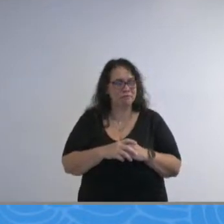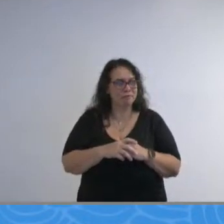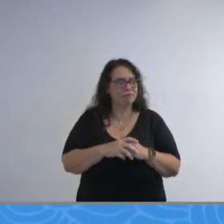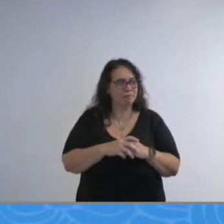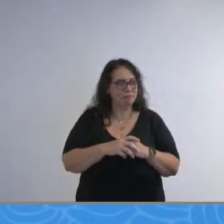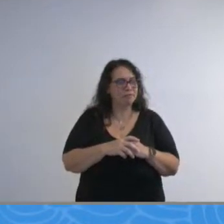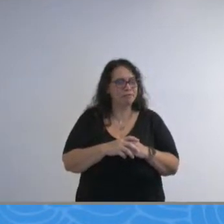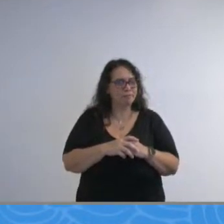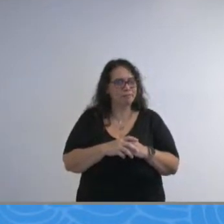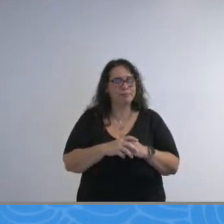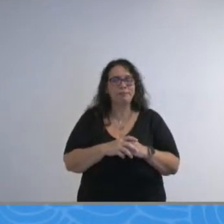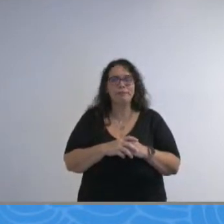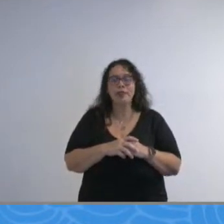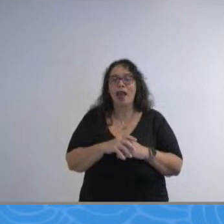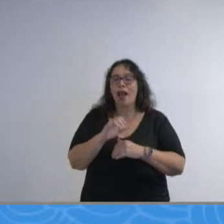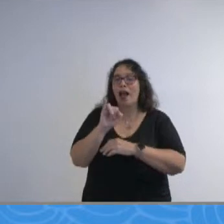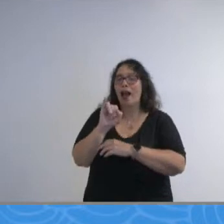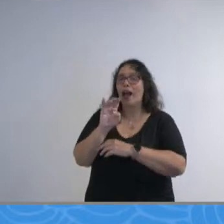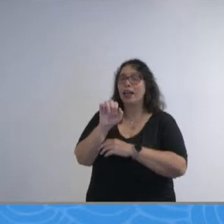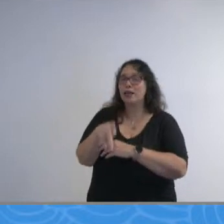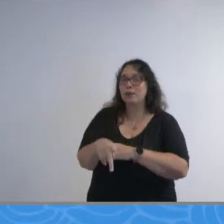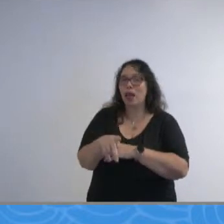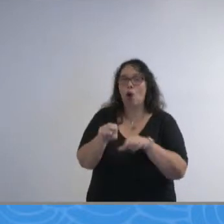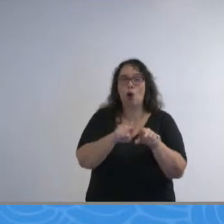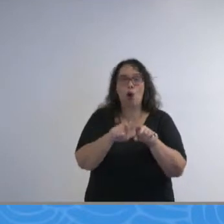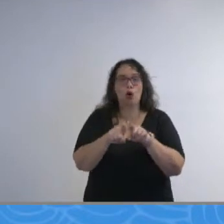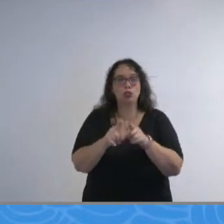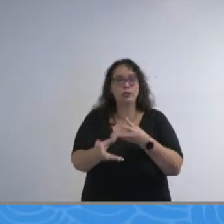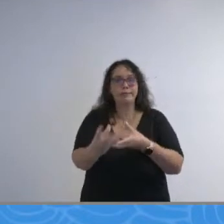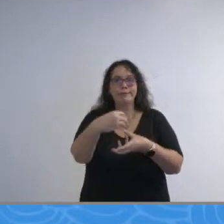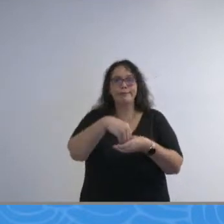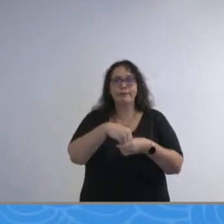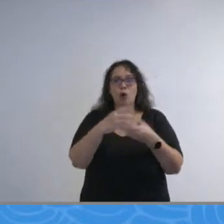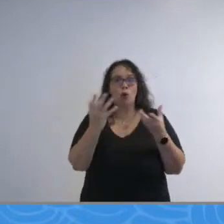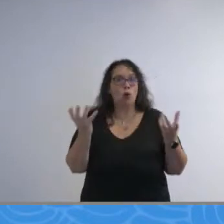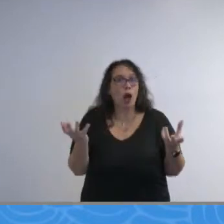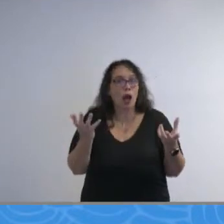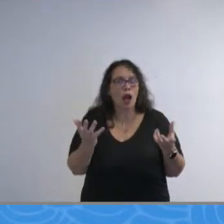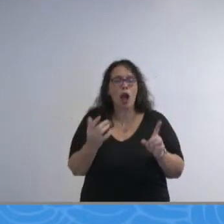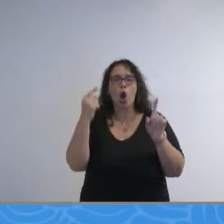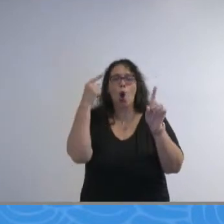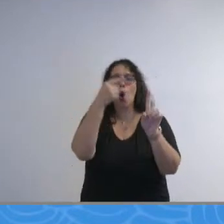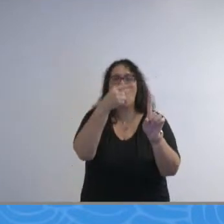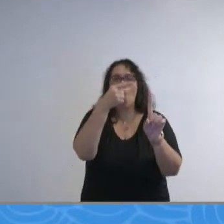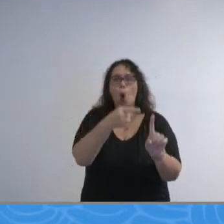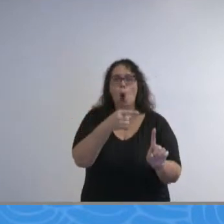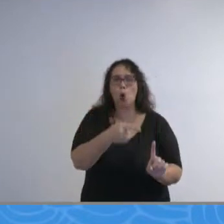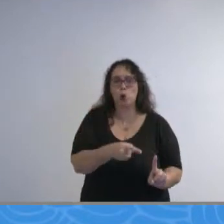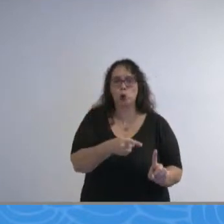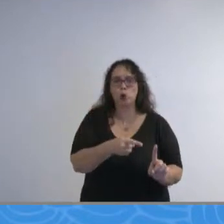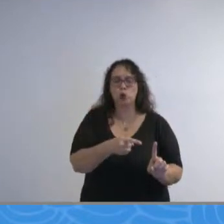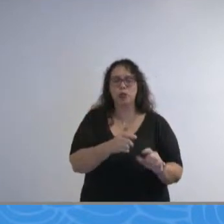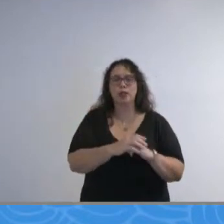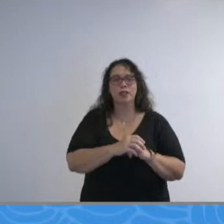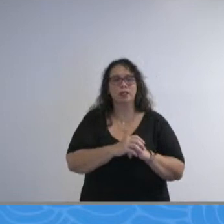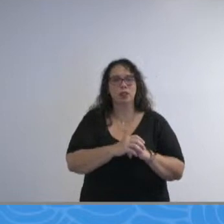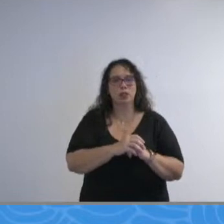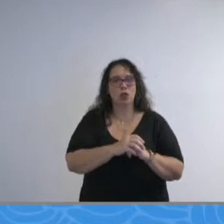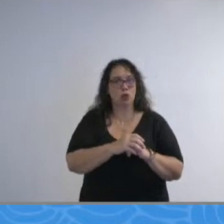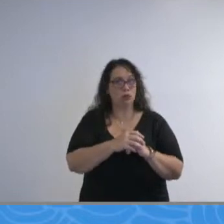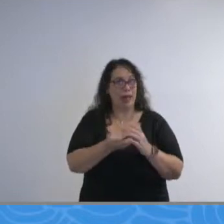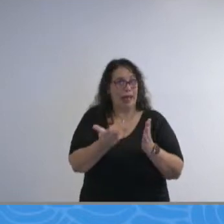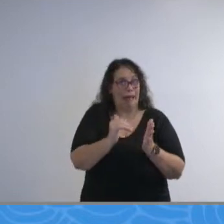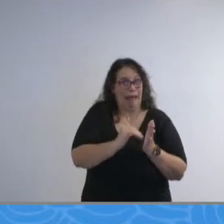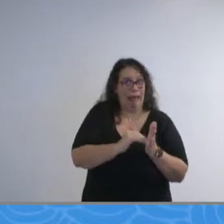Each IEP will have goals for a student. So once you look at the present levels of performance,